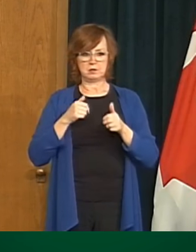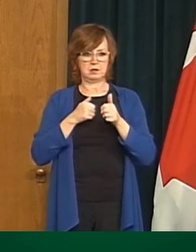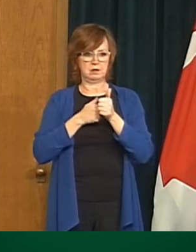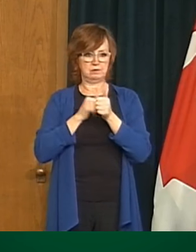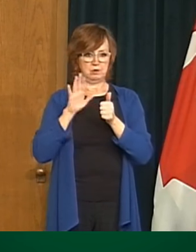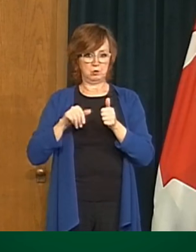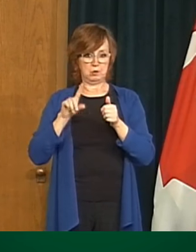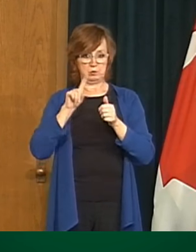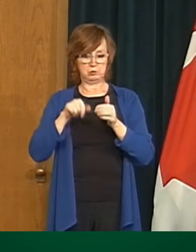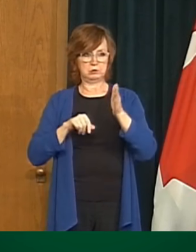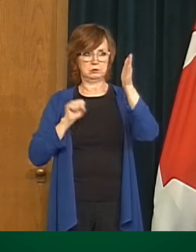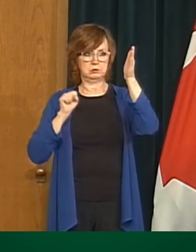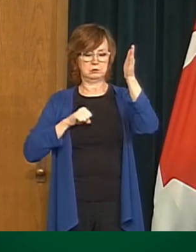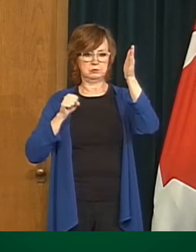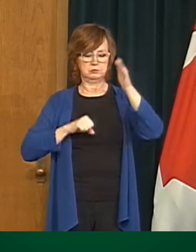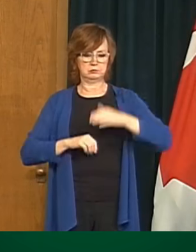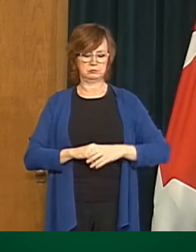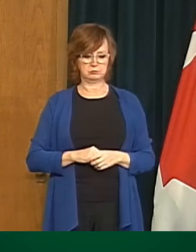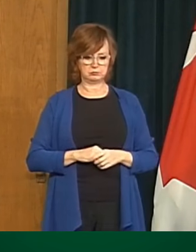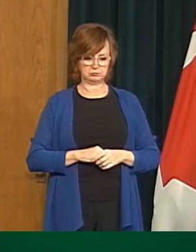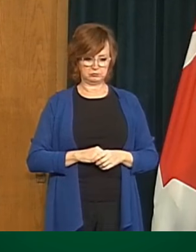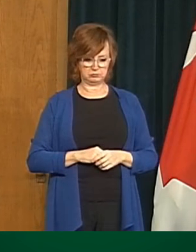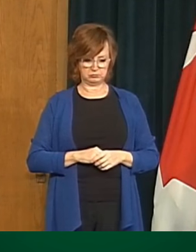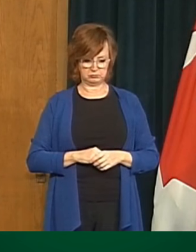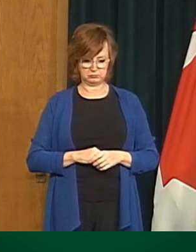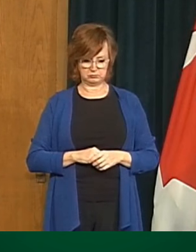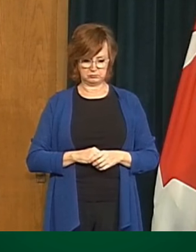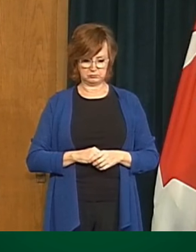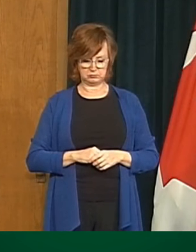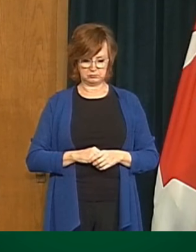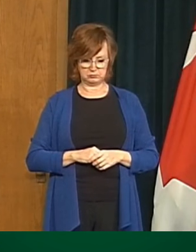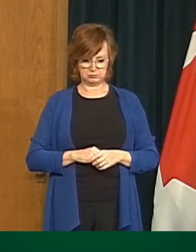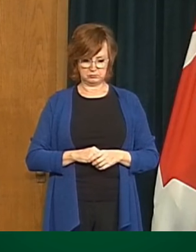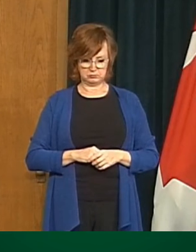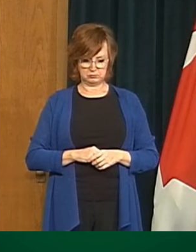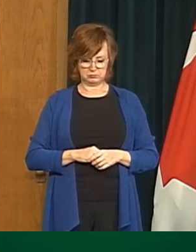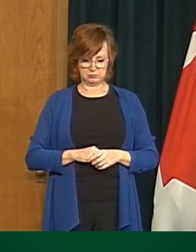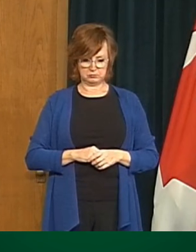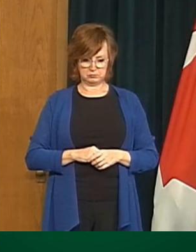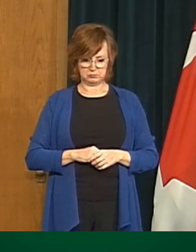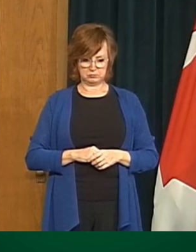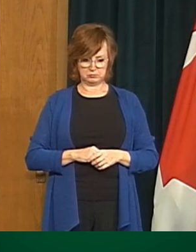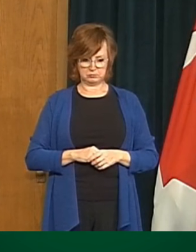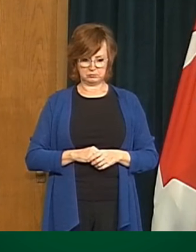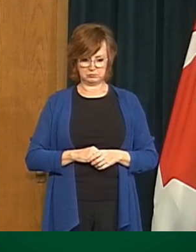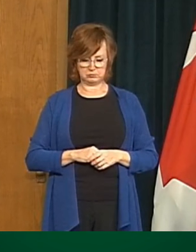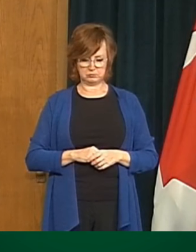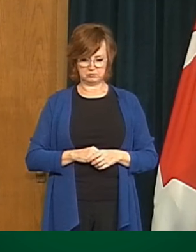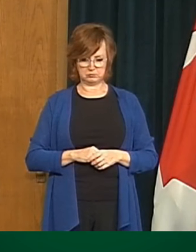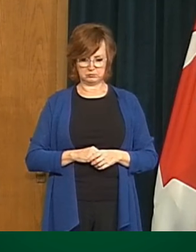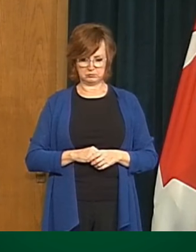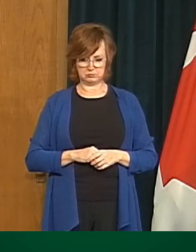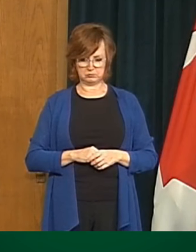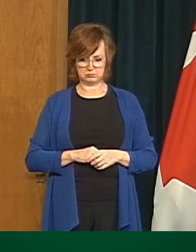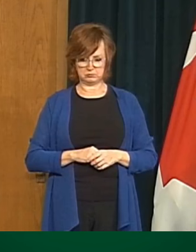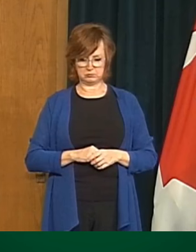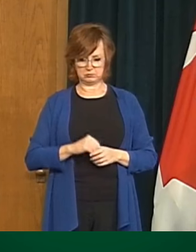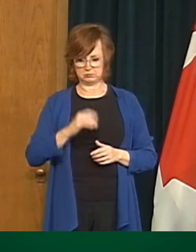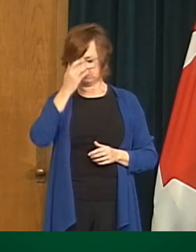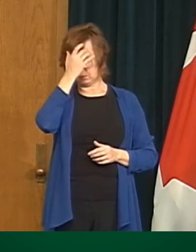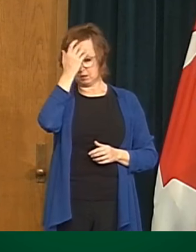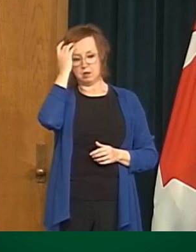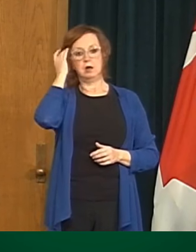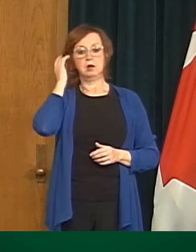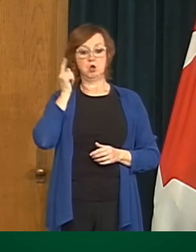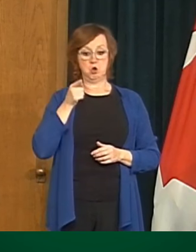Yes. If you're confident in that position, which you obviously are, why not take this position to the legislature and